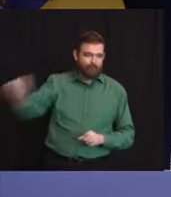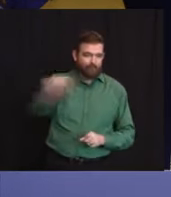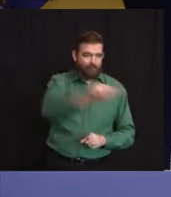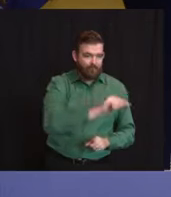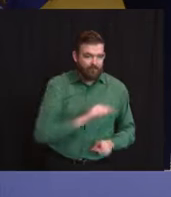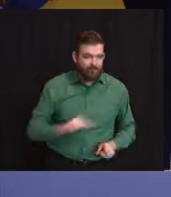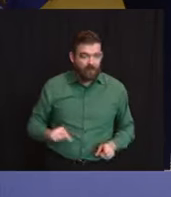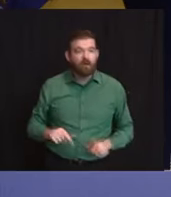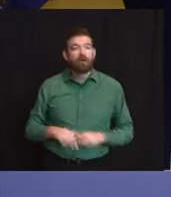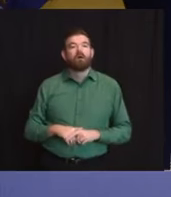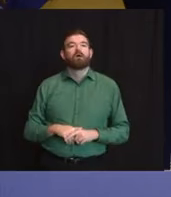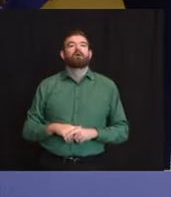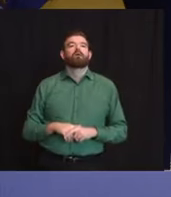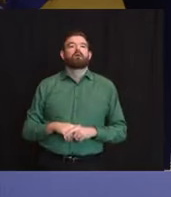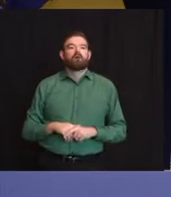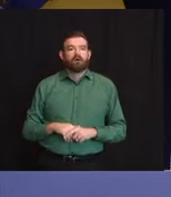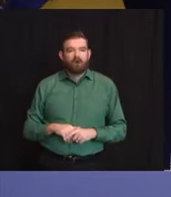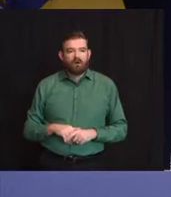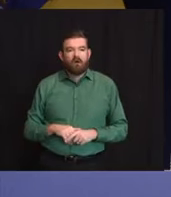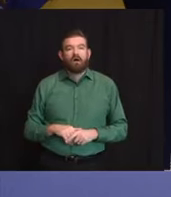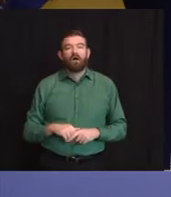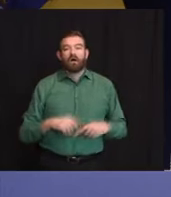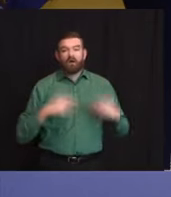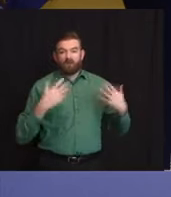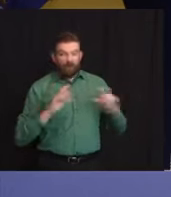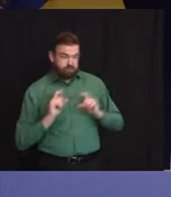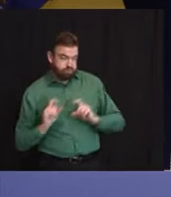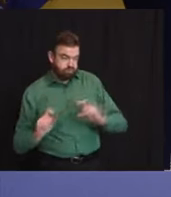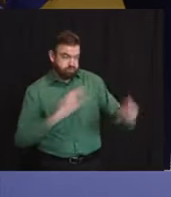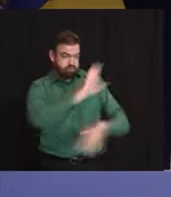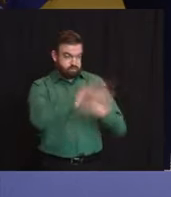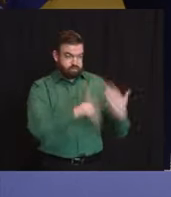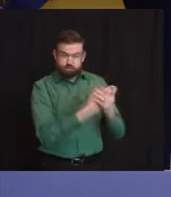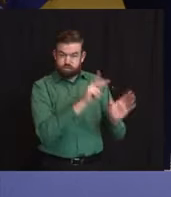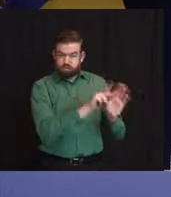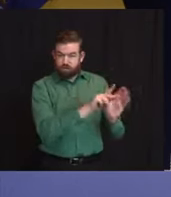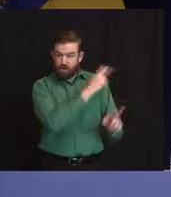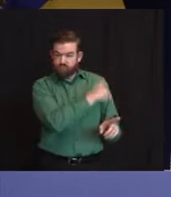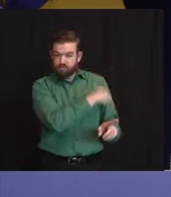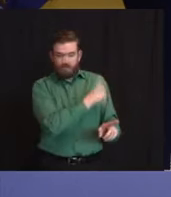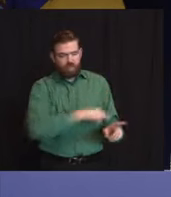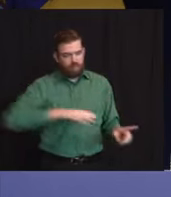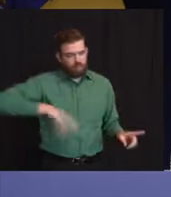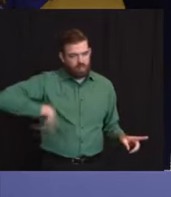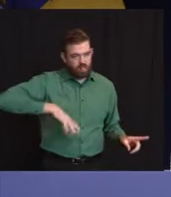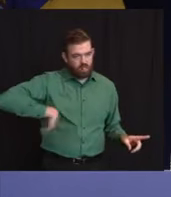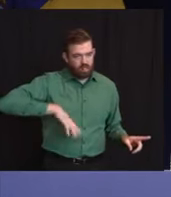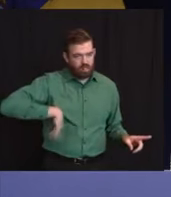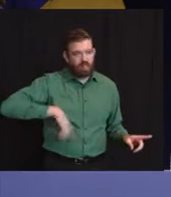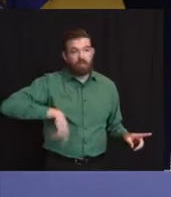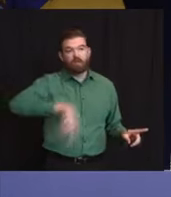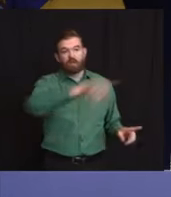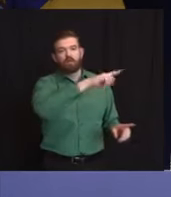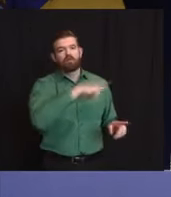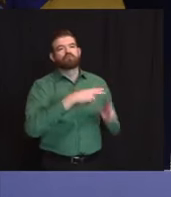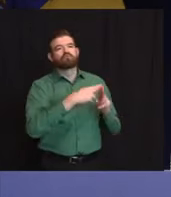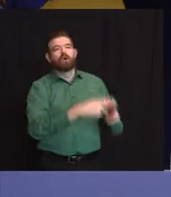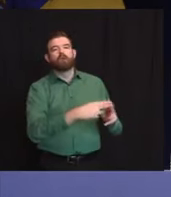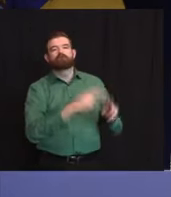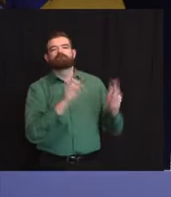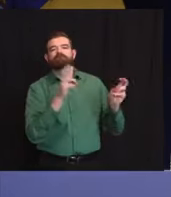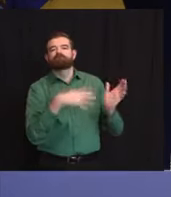in the psychiatric hospitals. It is considered a vulnerable population, and we do intend to do that. Same